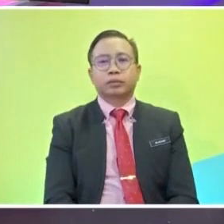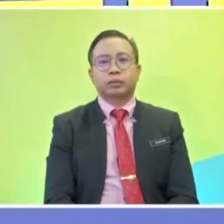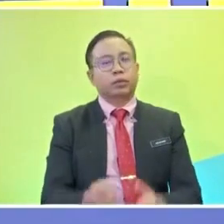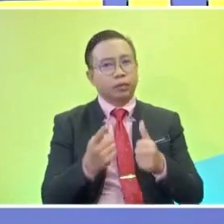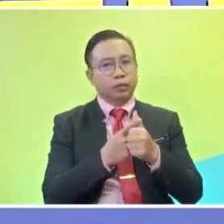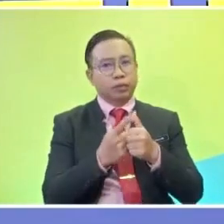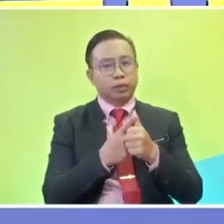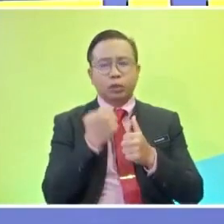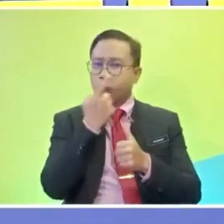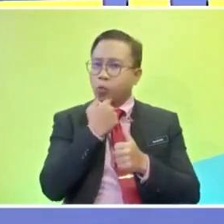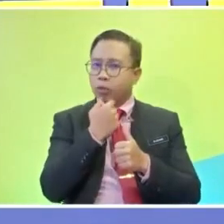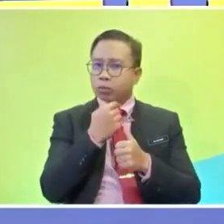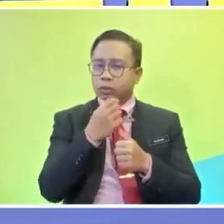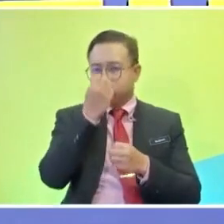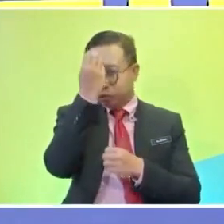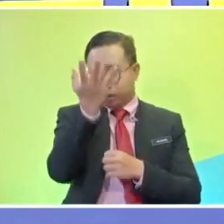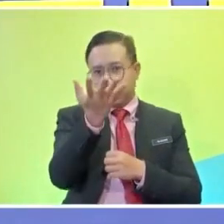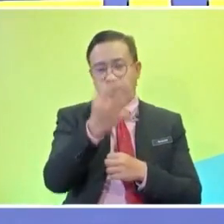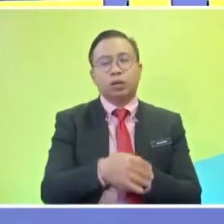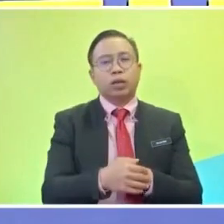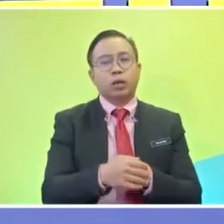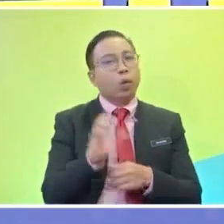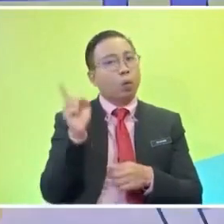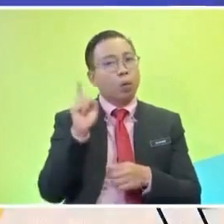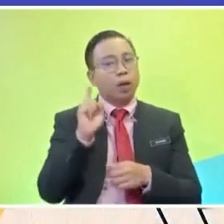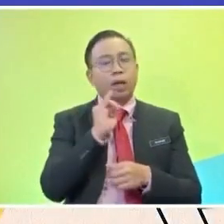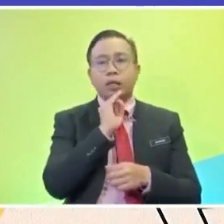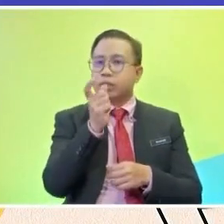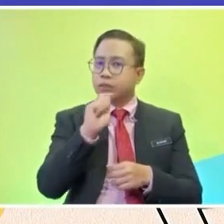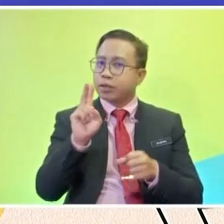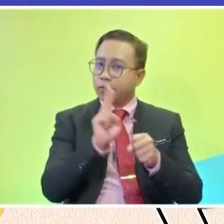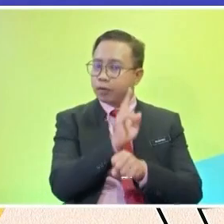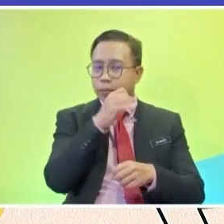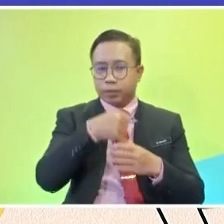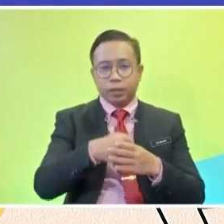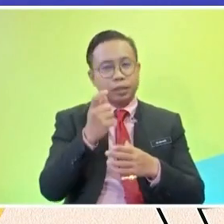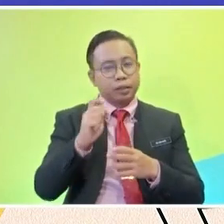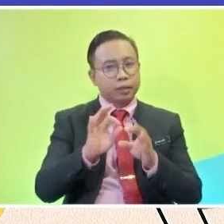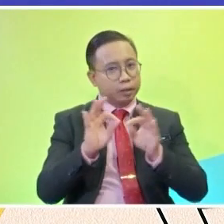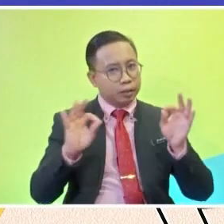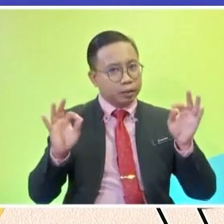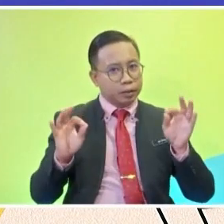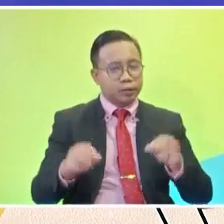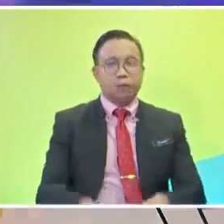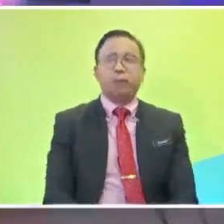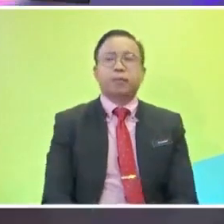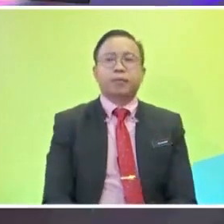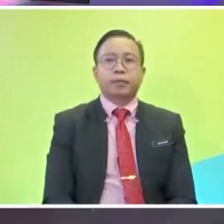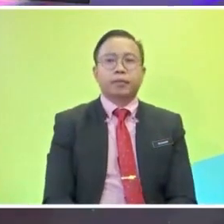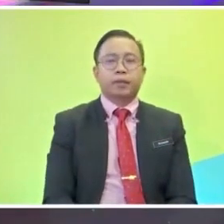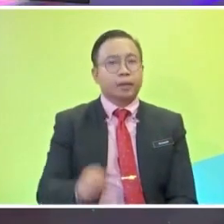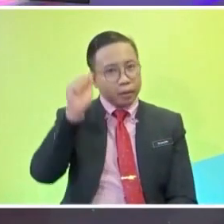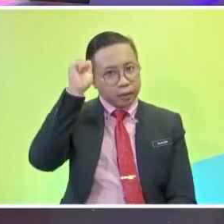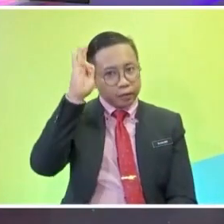first question. Who would like to tell me, okay, where is the verb in this sentence? Can anyone tell me? Yes, Afan.